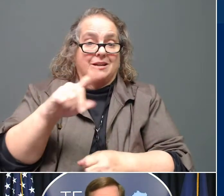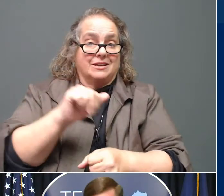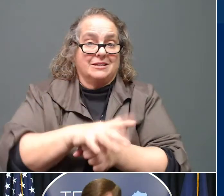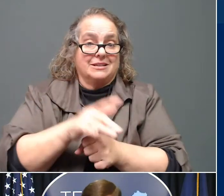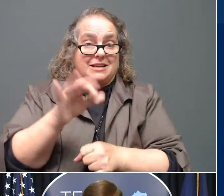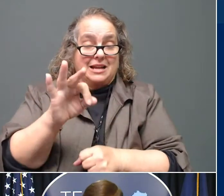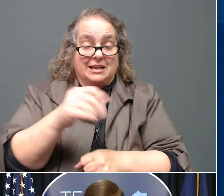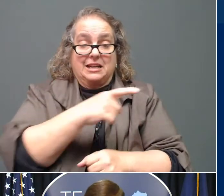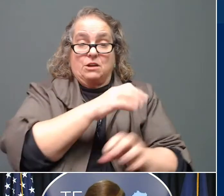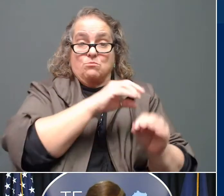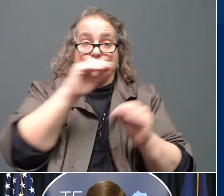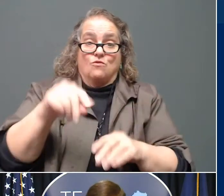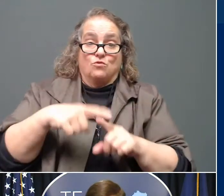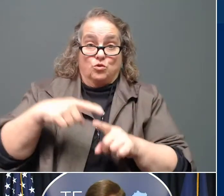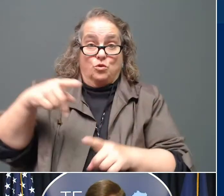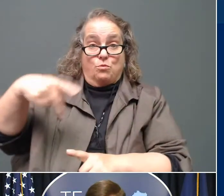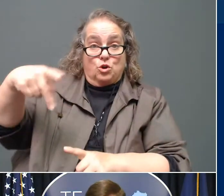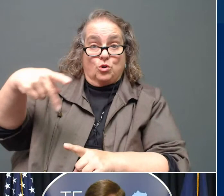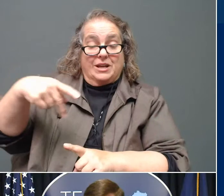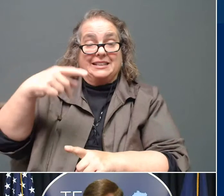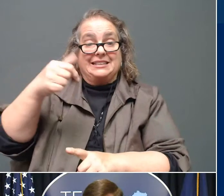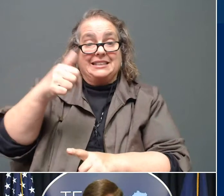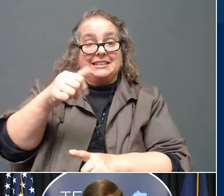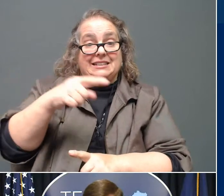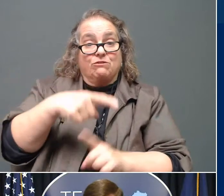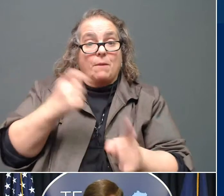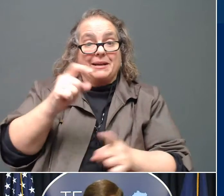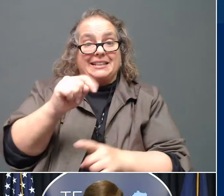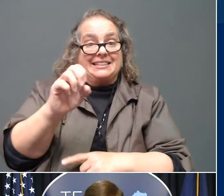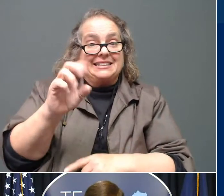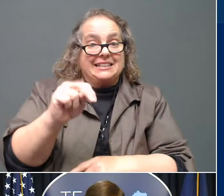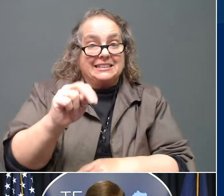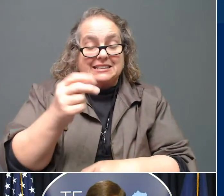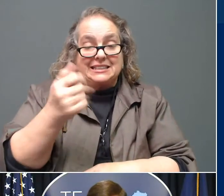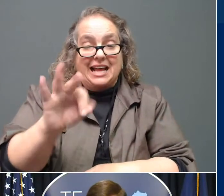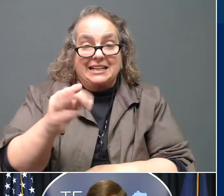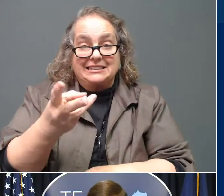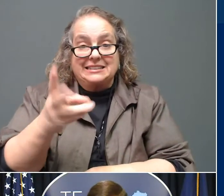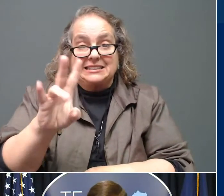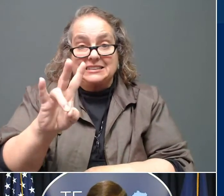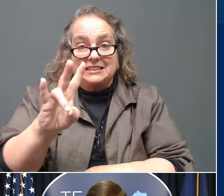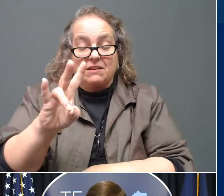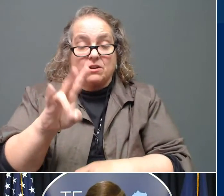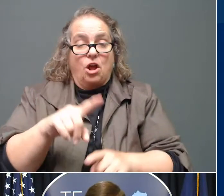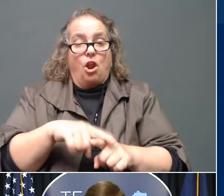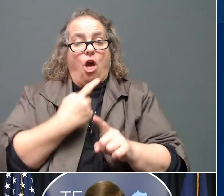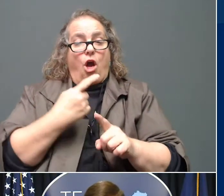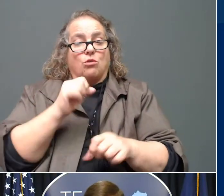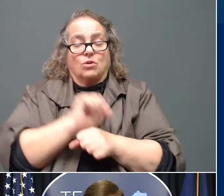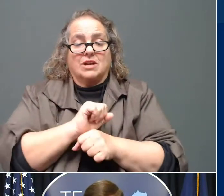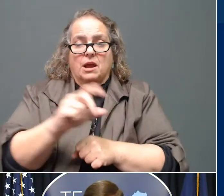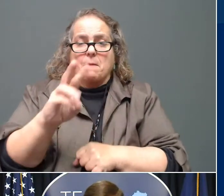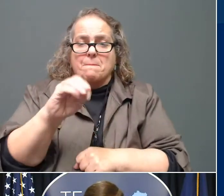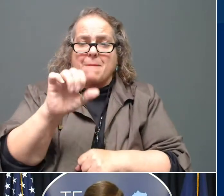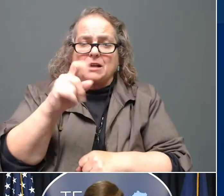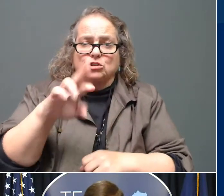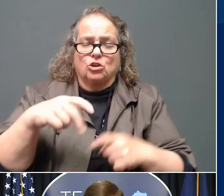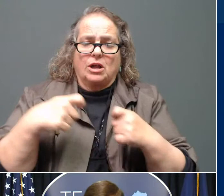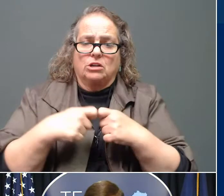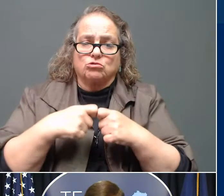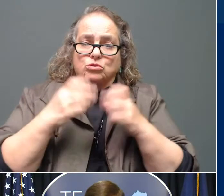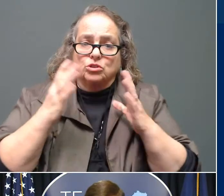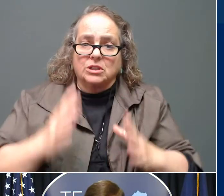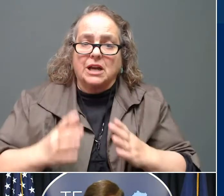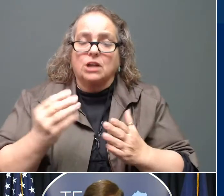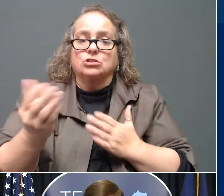in 1967, beginning a long career with Union Carbide. He was a master electrician and served in Germany with the